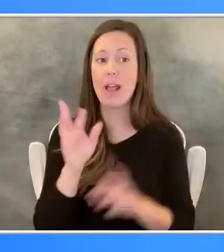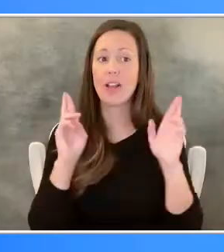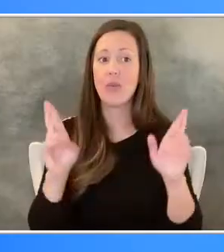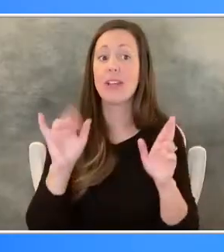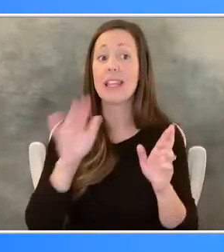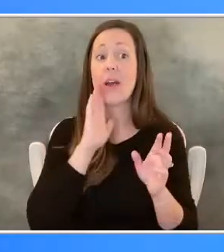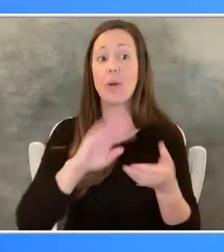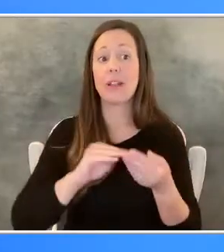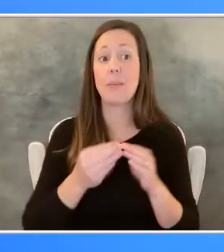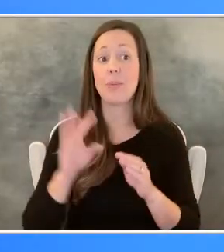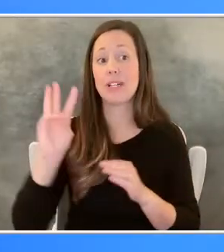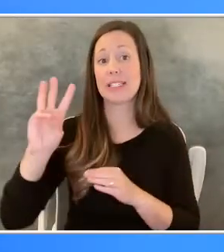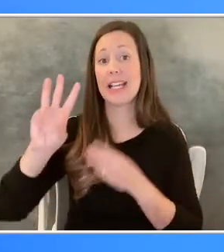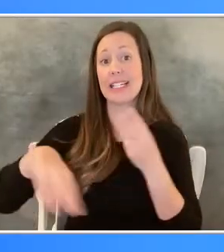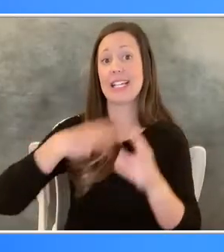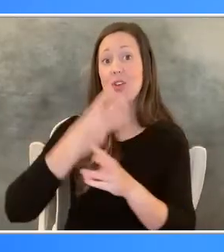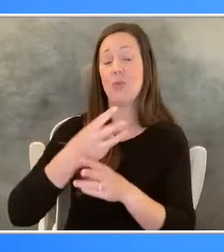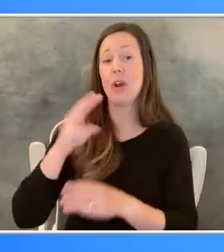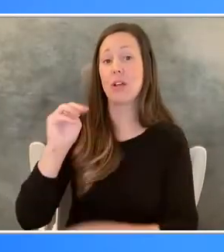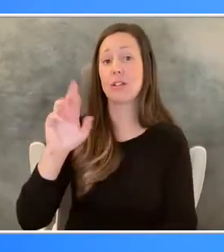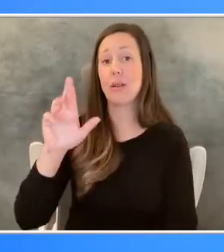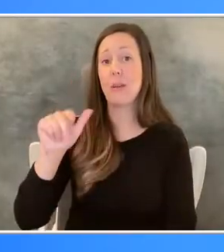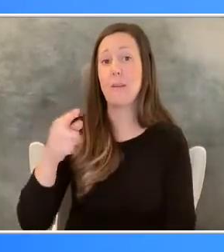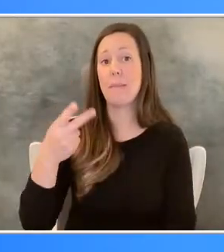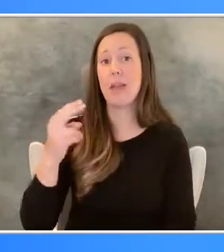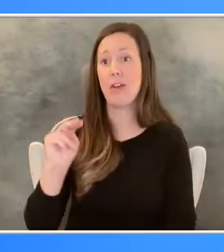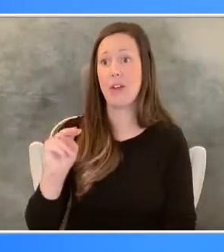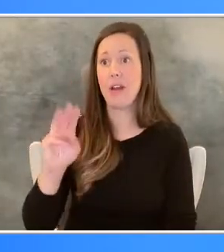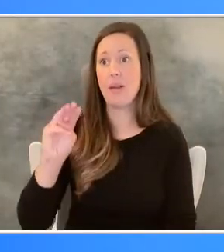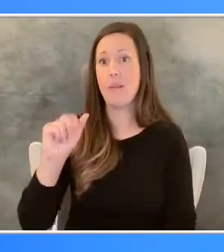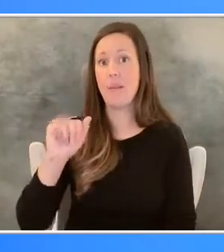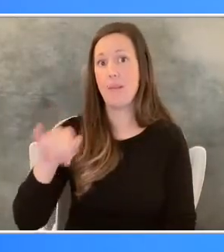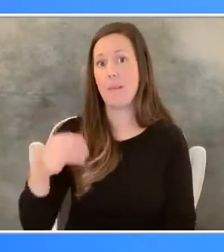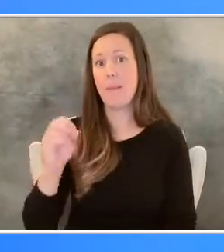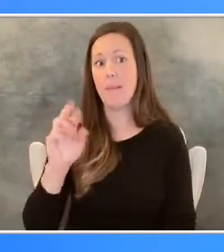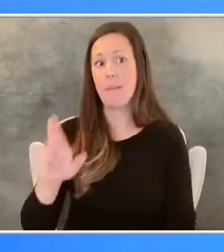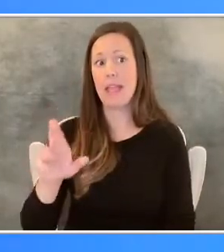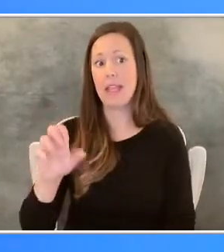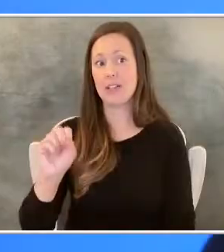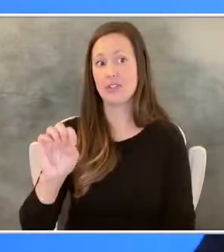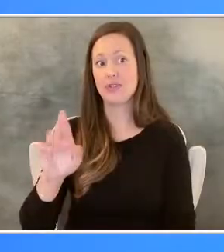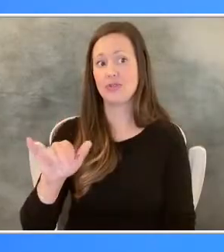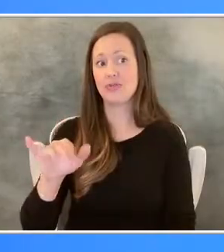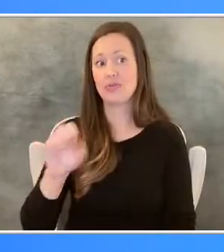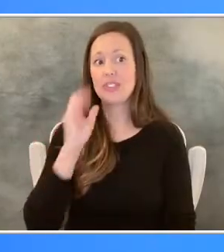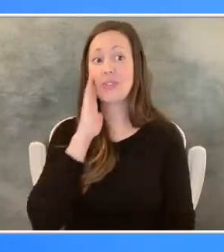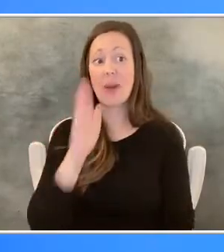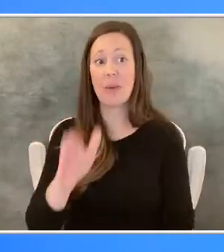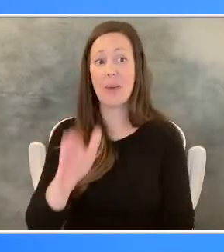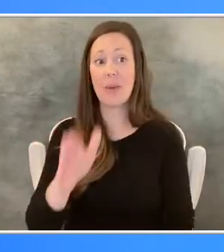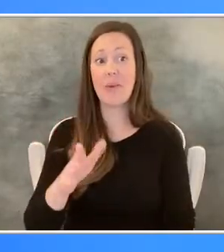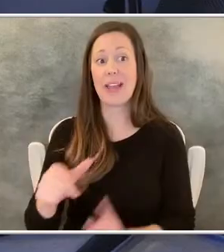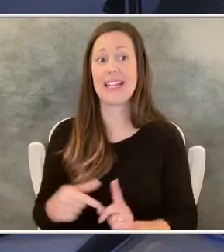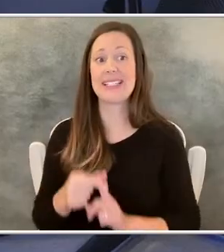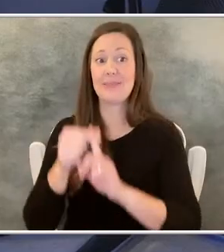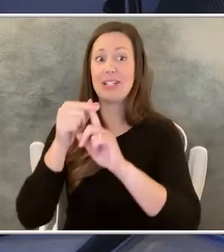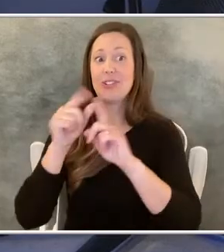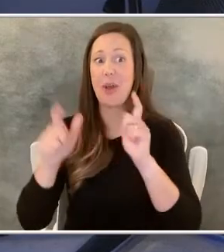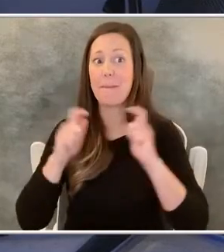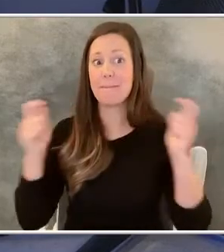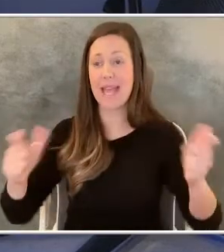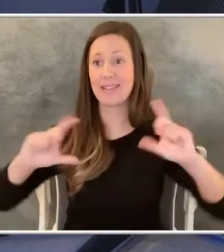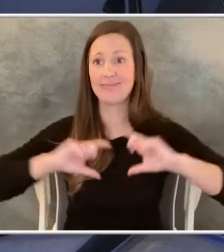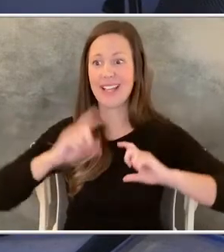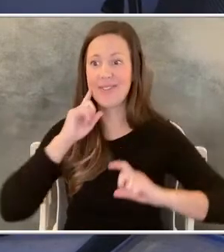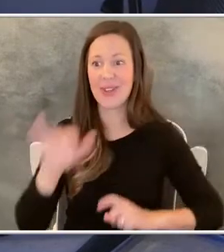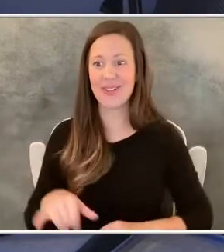World Marathon Major Series. So then I'll get a special, very big medal. Okay. For those. Come back and show us.